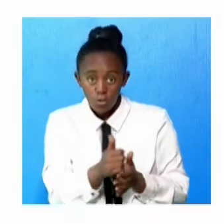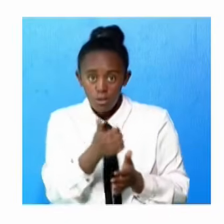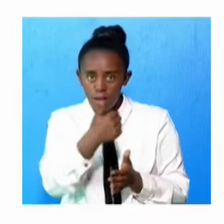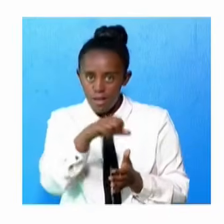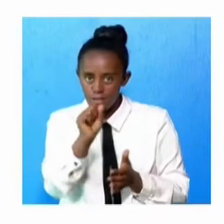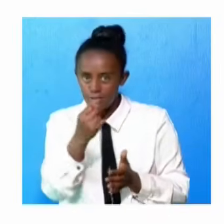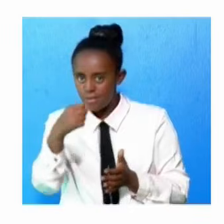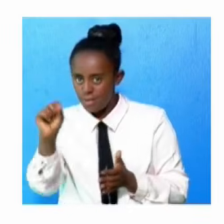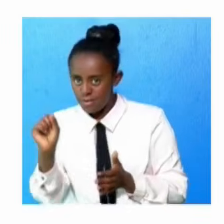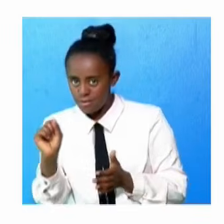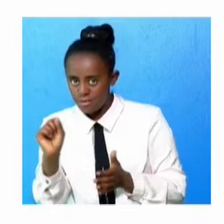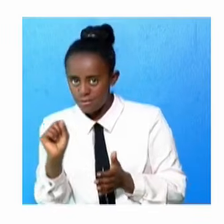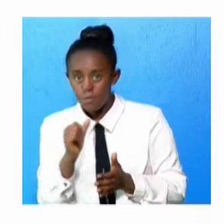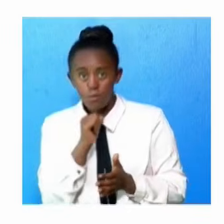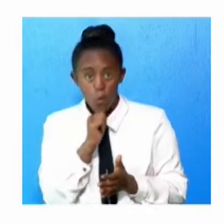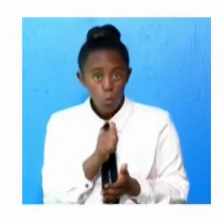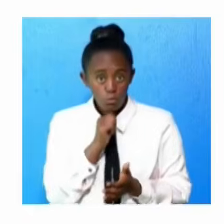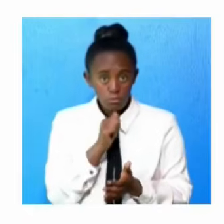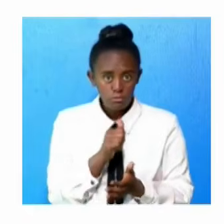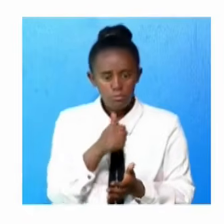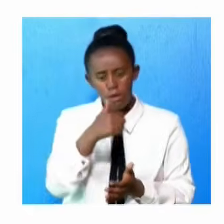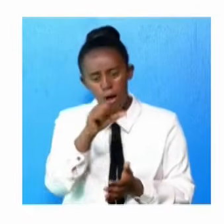Not as.